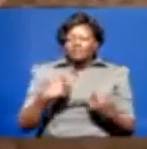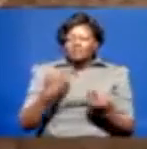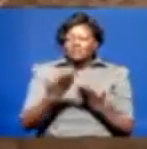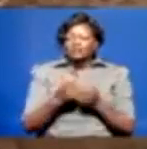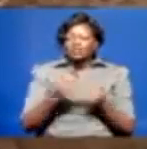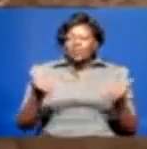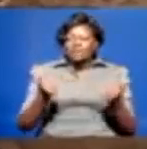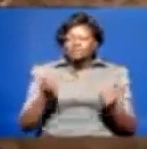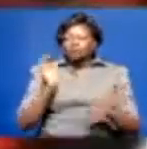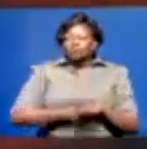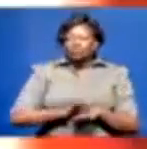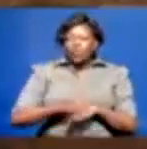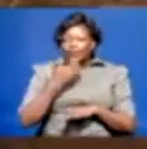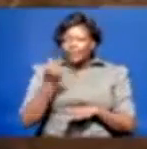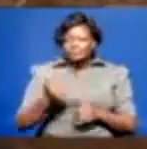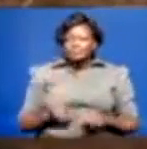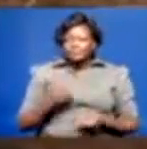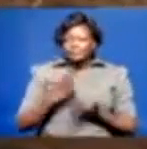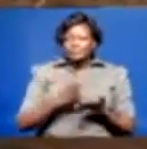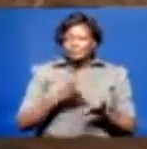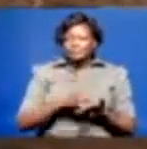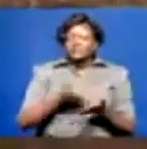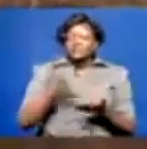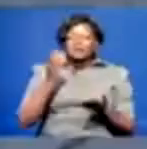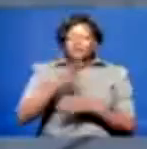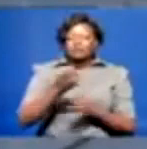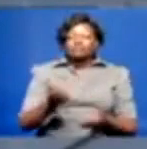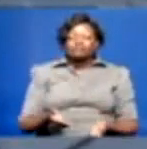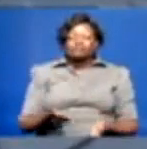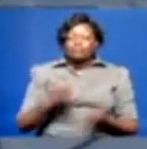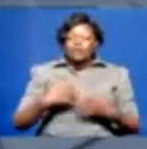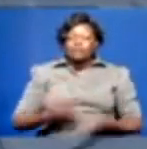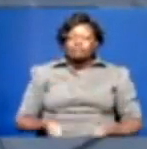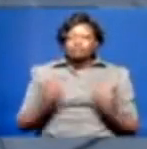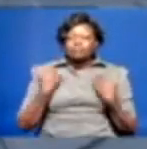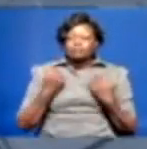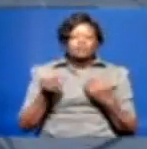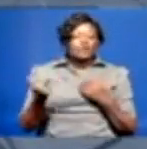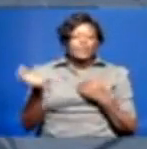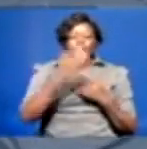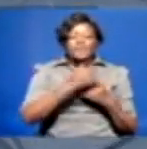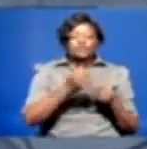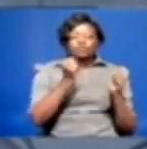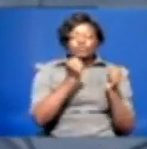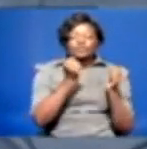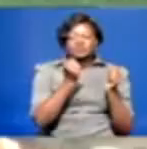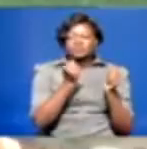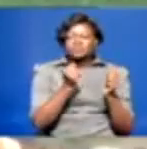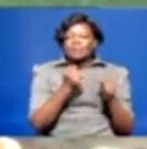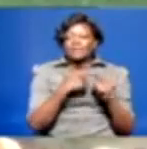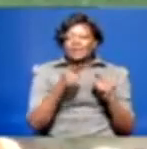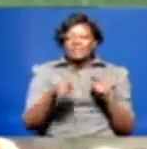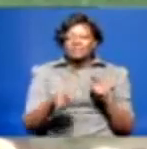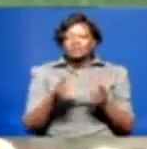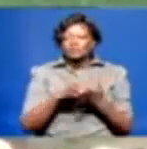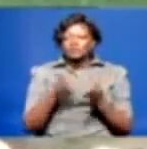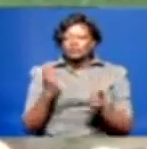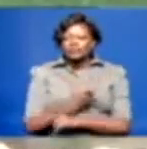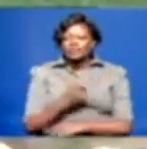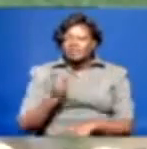kabisa. In some cases after exhumation, the remains are returned to the mortuary, unlike in this situation.